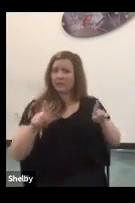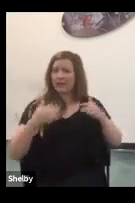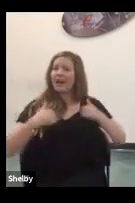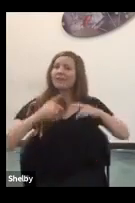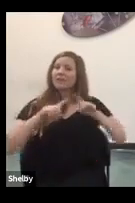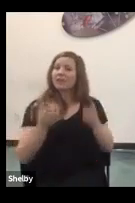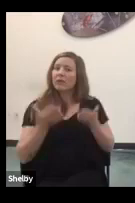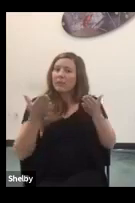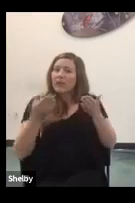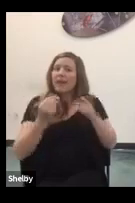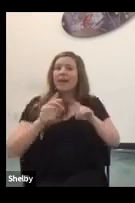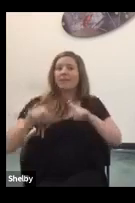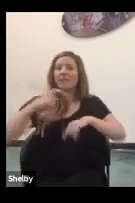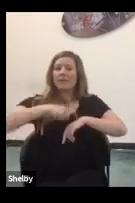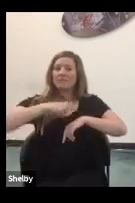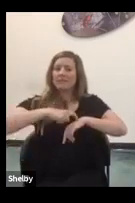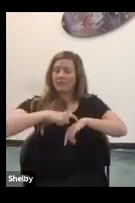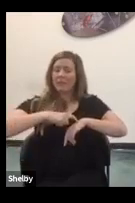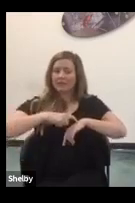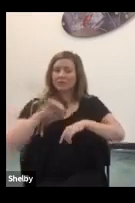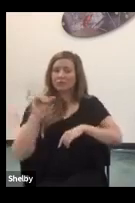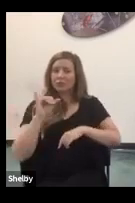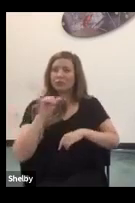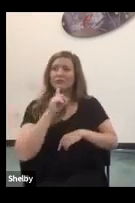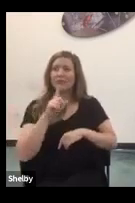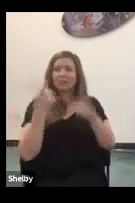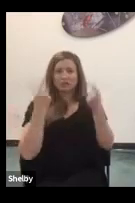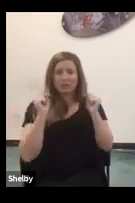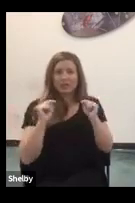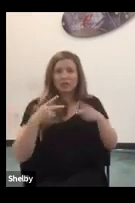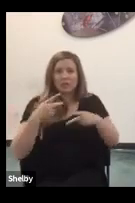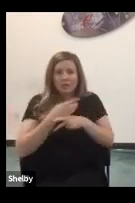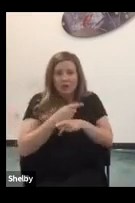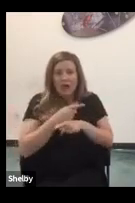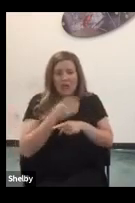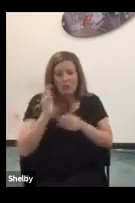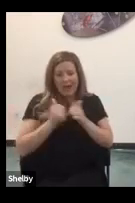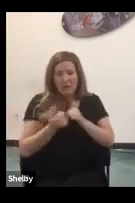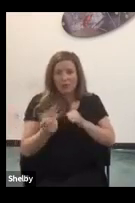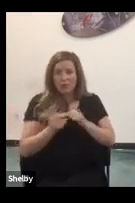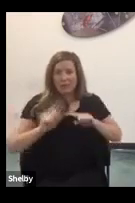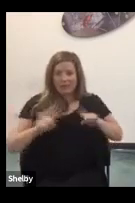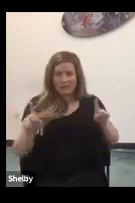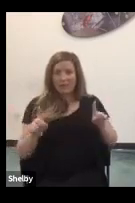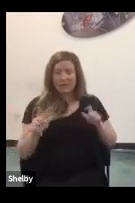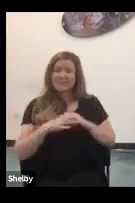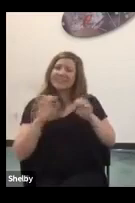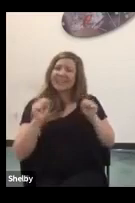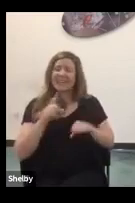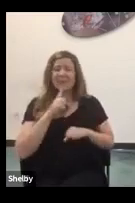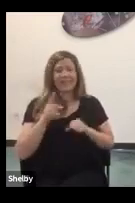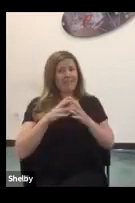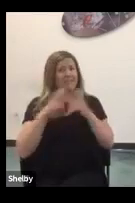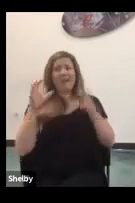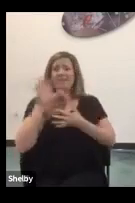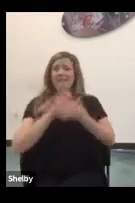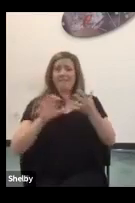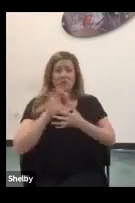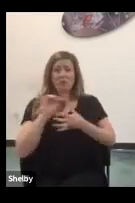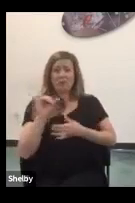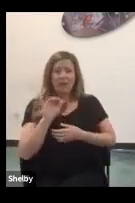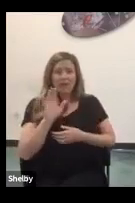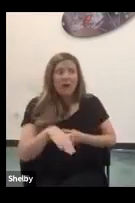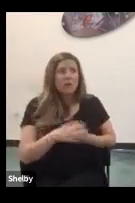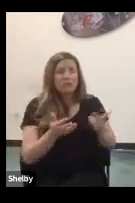key differentiating kind of factor. And that causes a lot of confusion for people because they'll hear, well, this